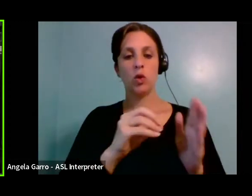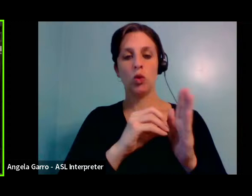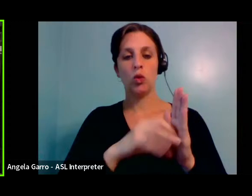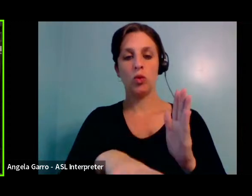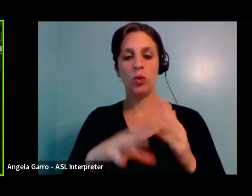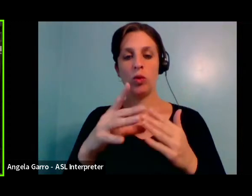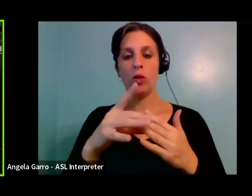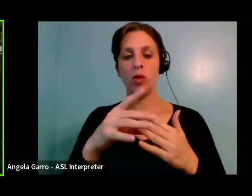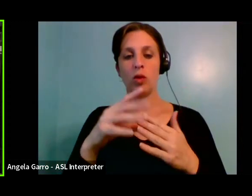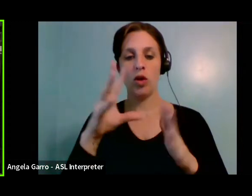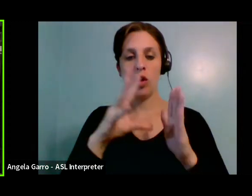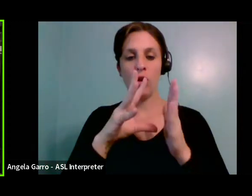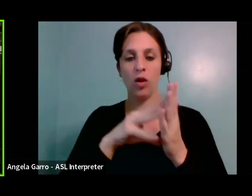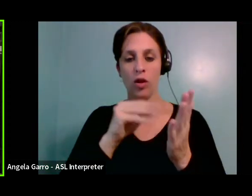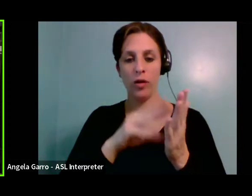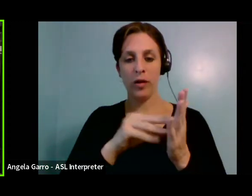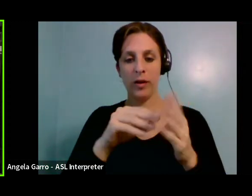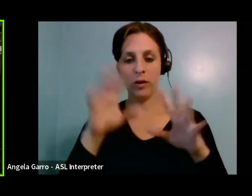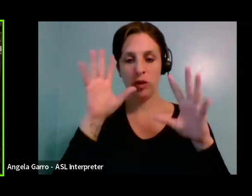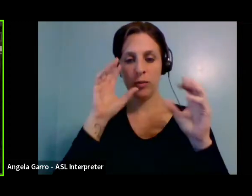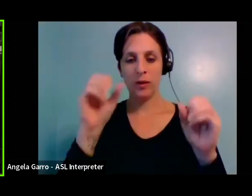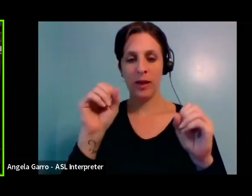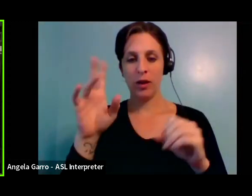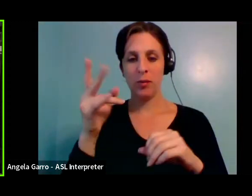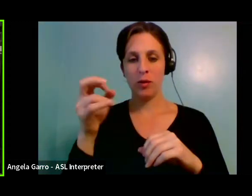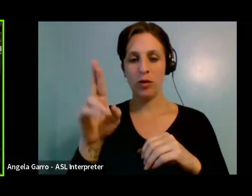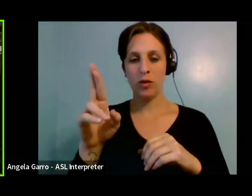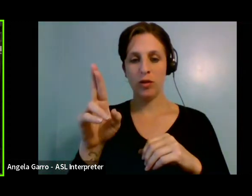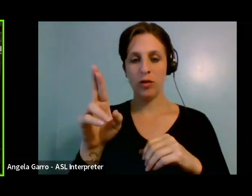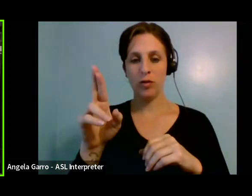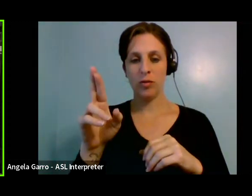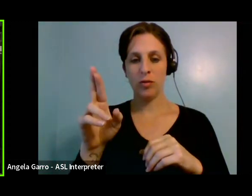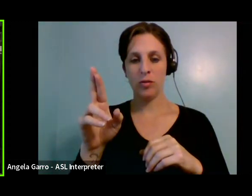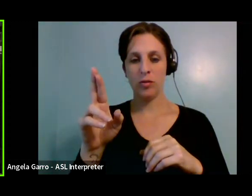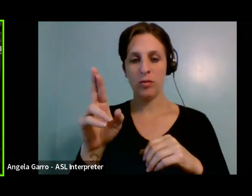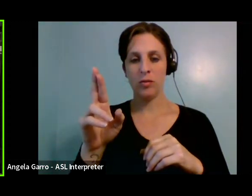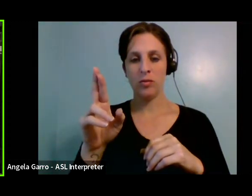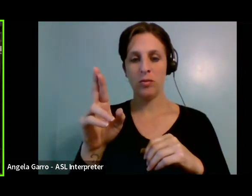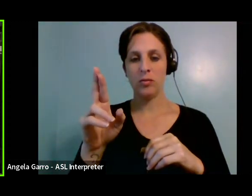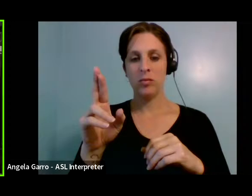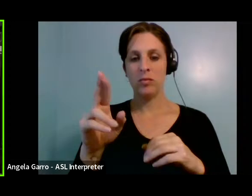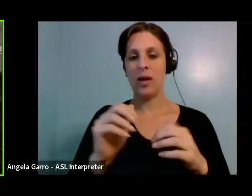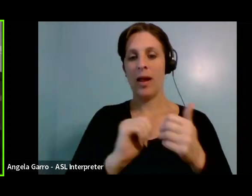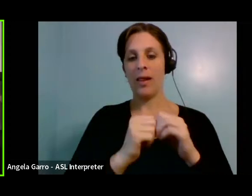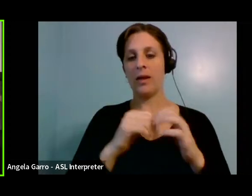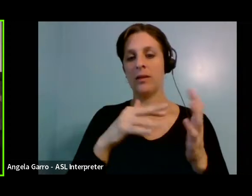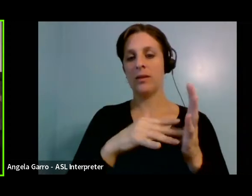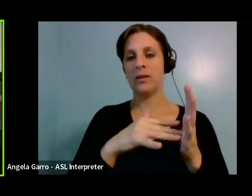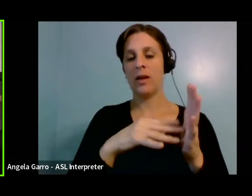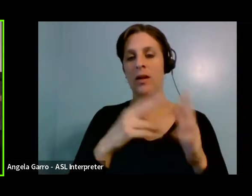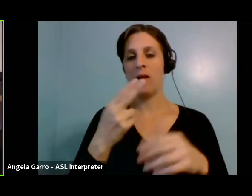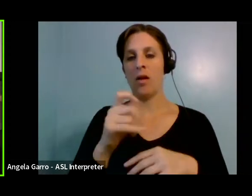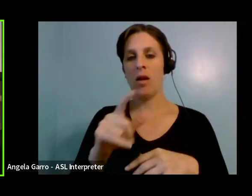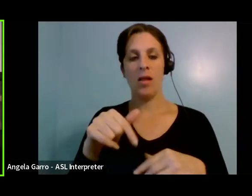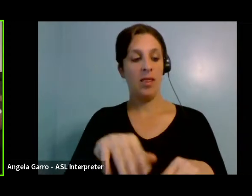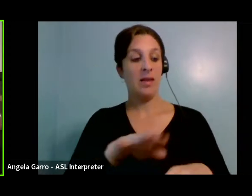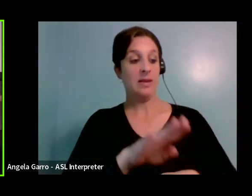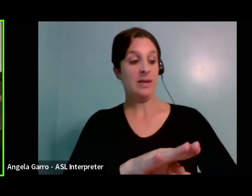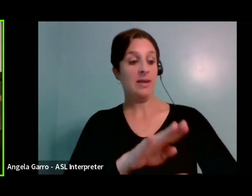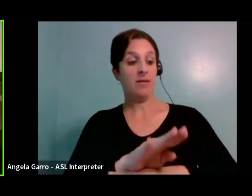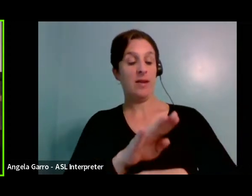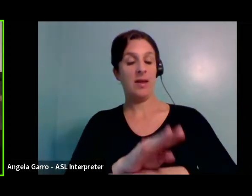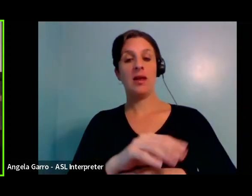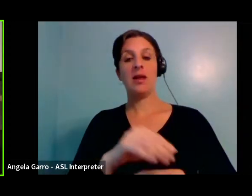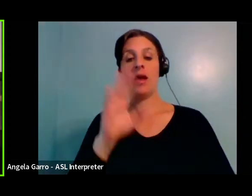Superintendent Booker. Thank you very much. So this evening, I'm going to talk a little bit about our